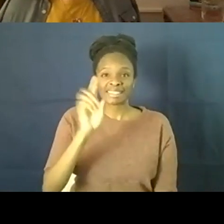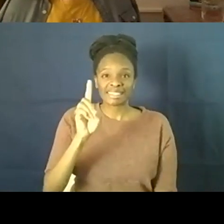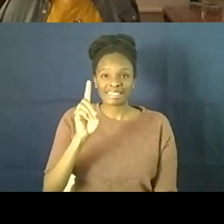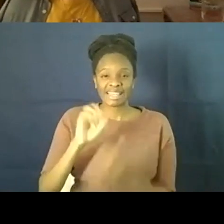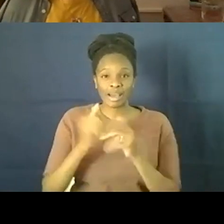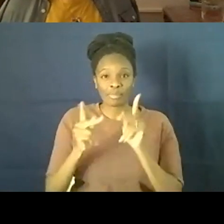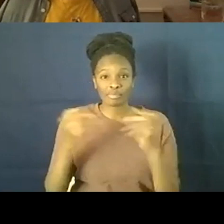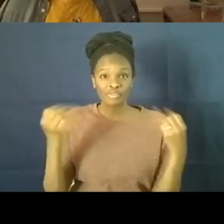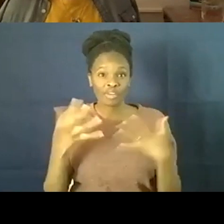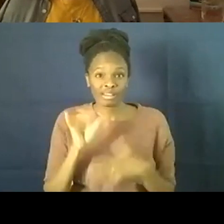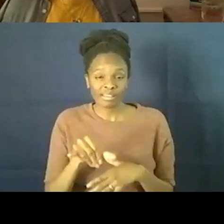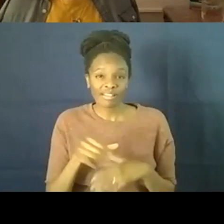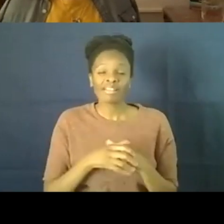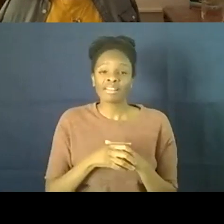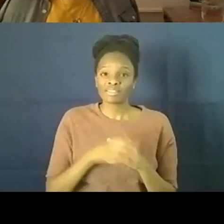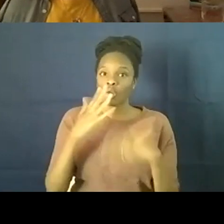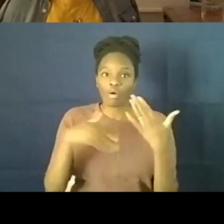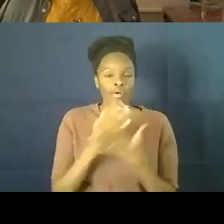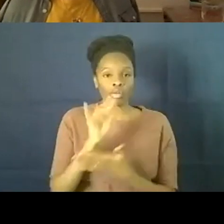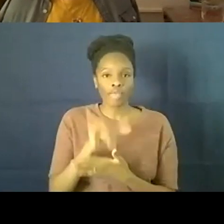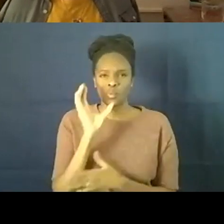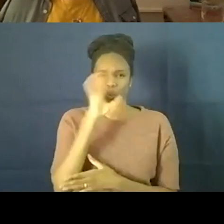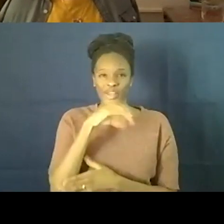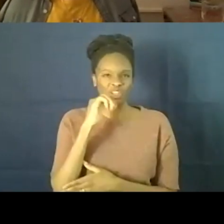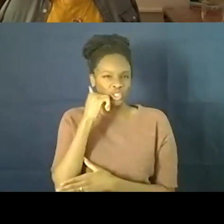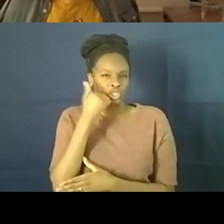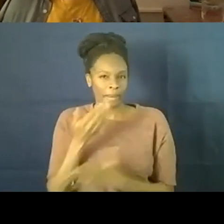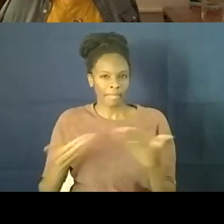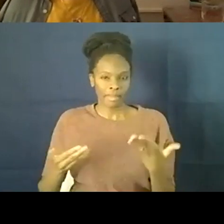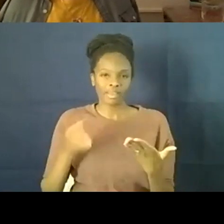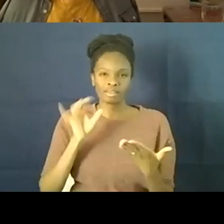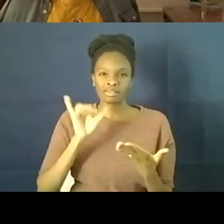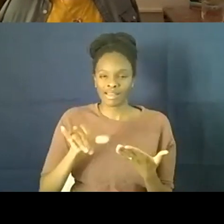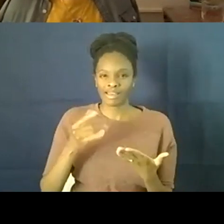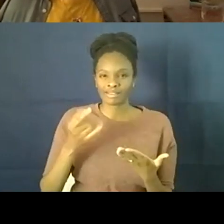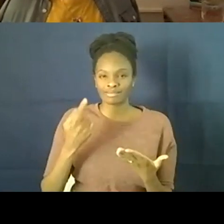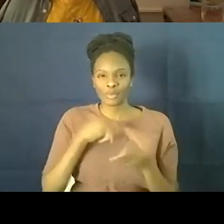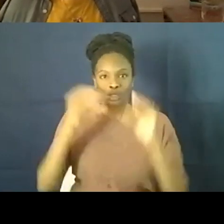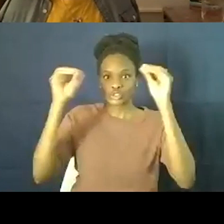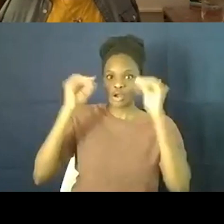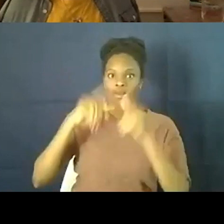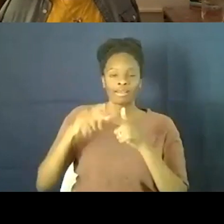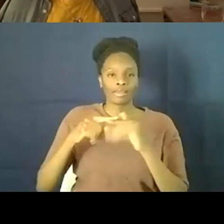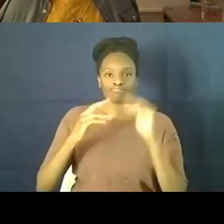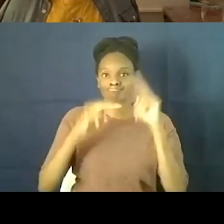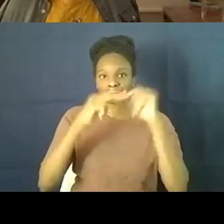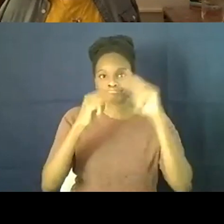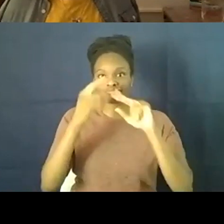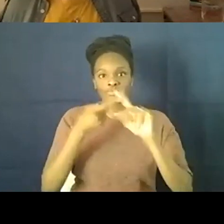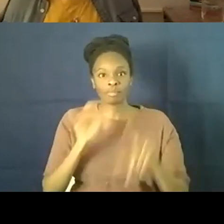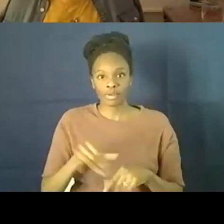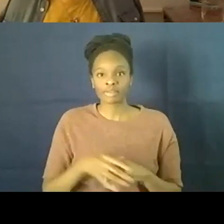having sex, and like, you know, all that weird shame stuff that we're conditioned to, and then it just sort of built.